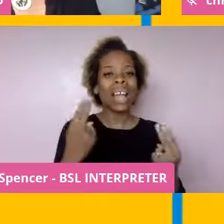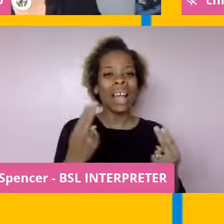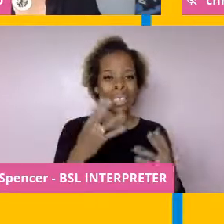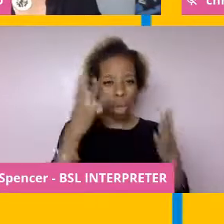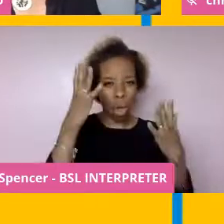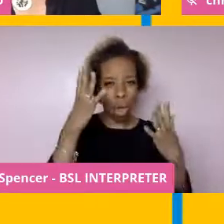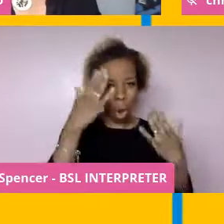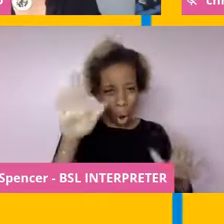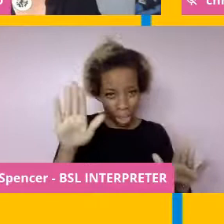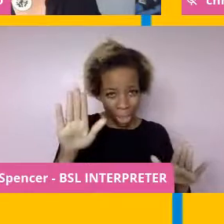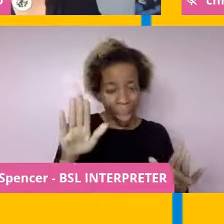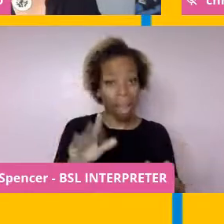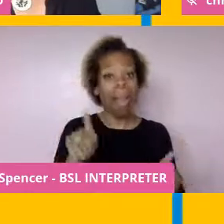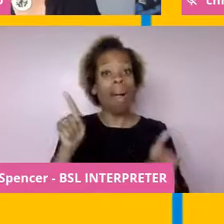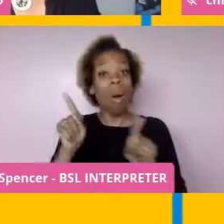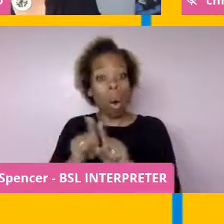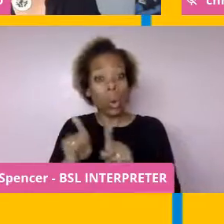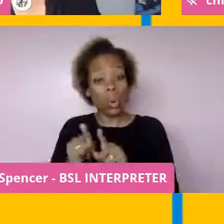staff.